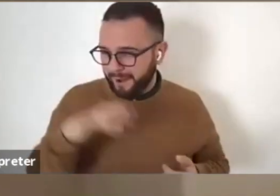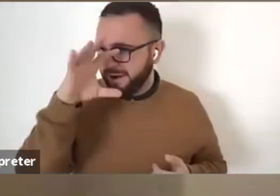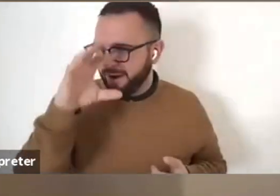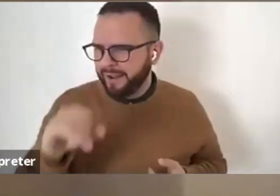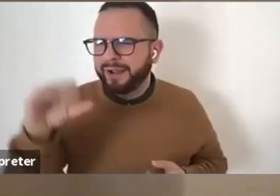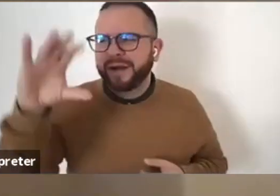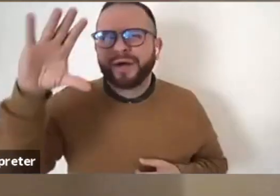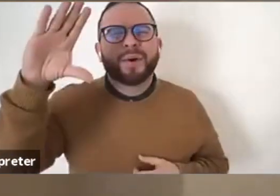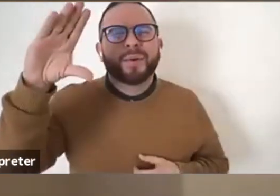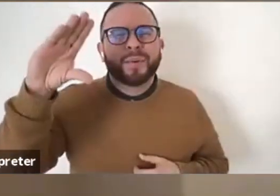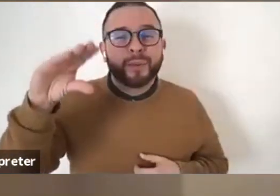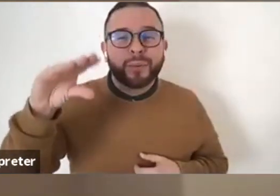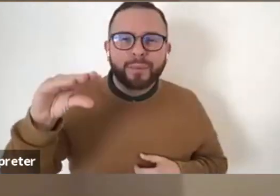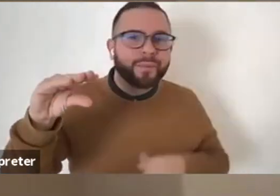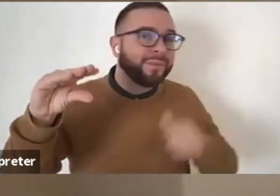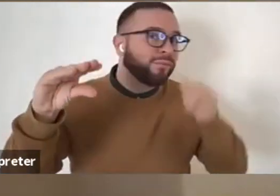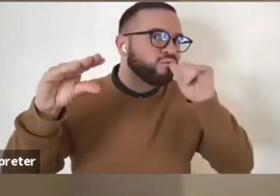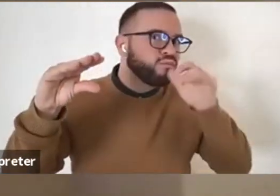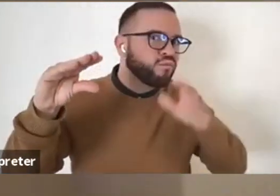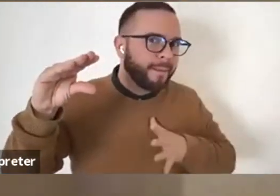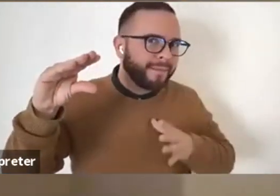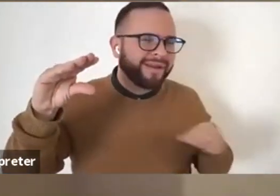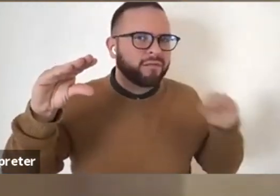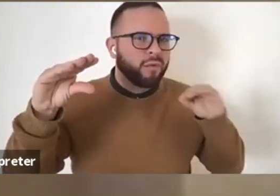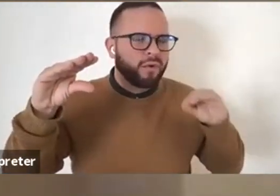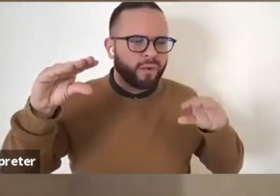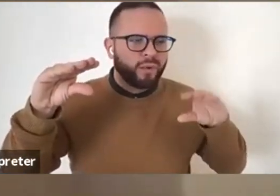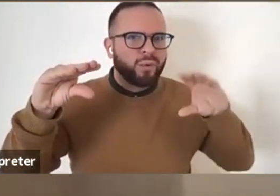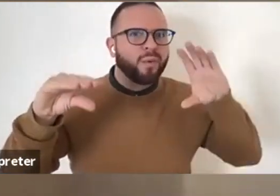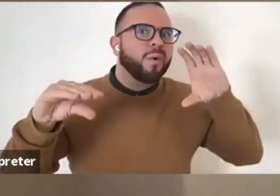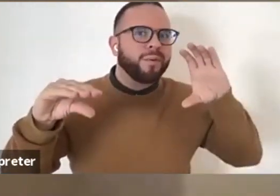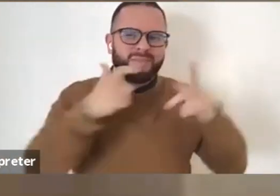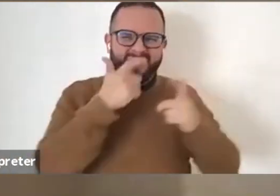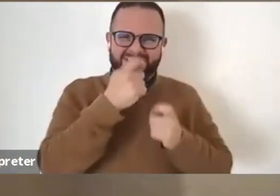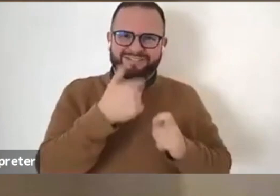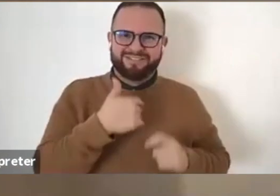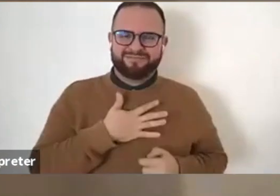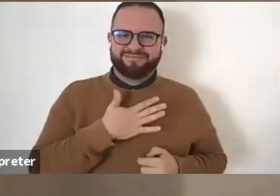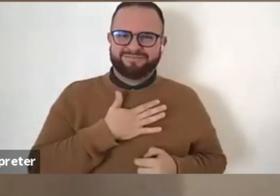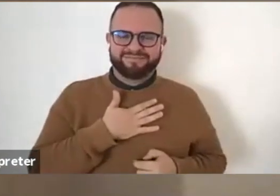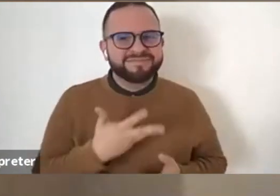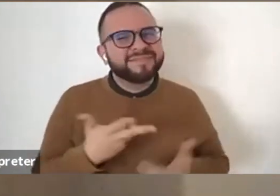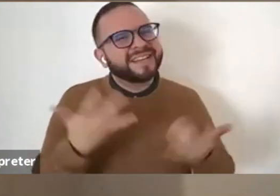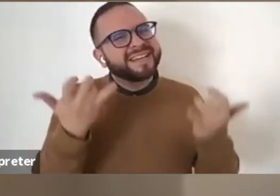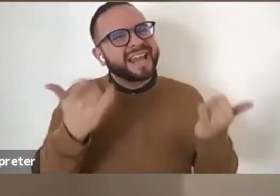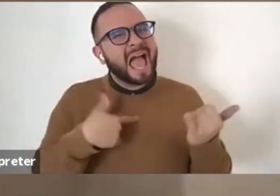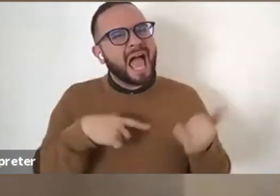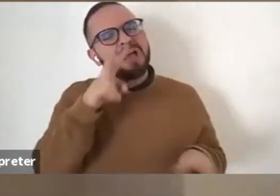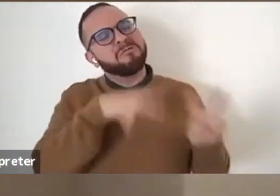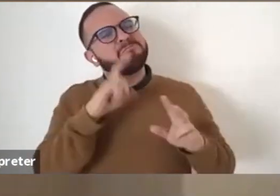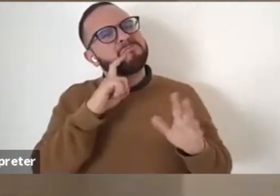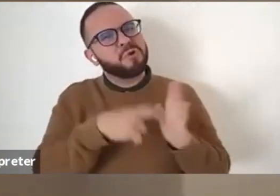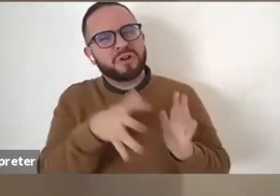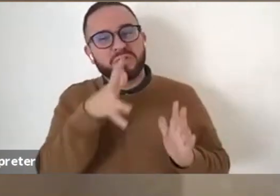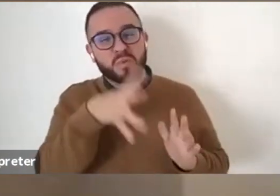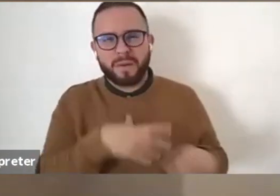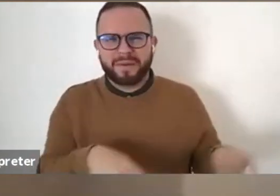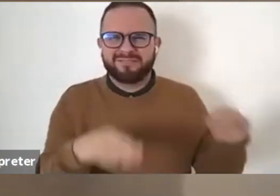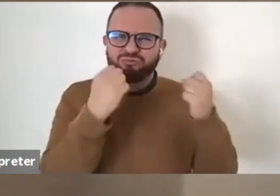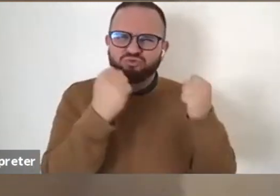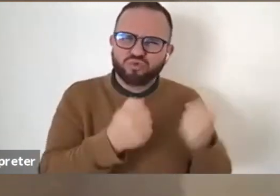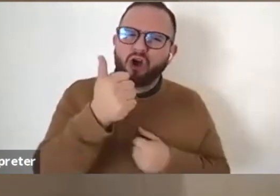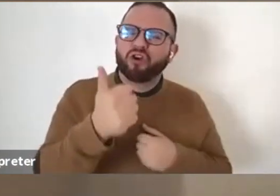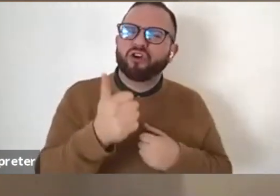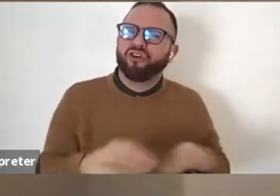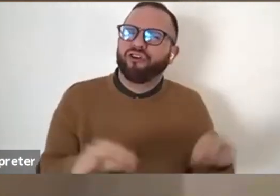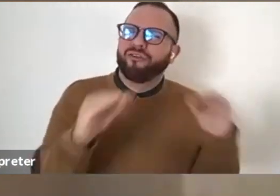interesting, stronger, and kind of much more complicated, in a good way.